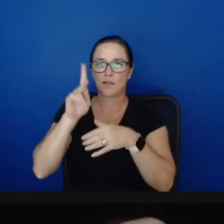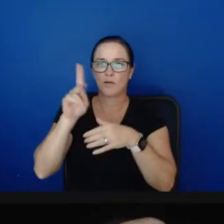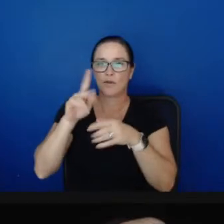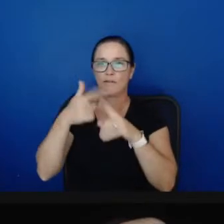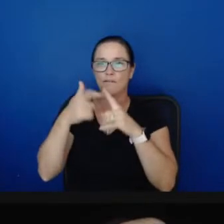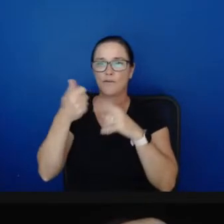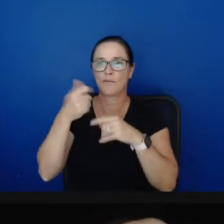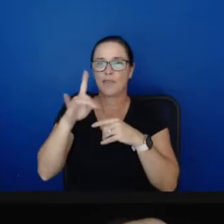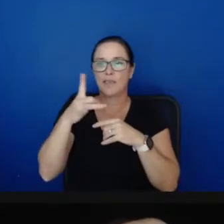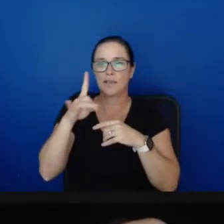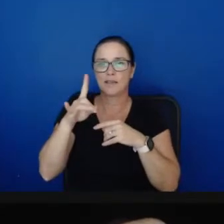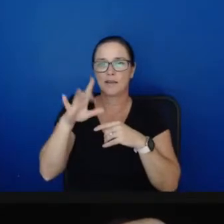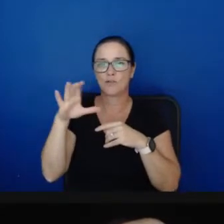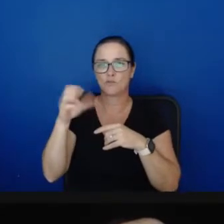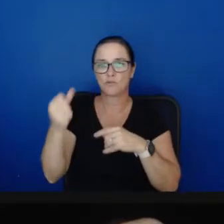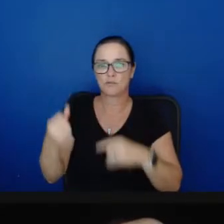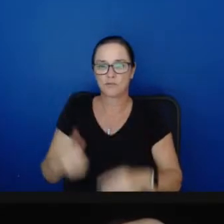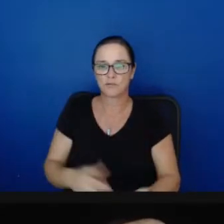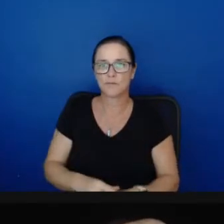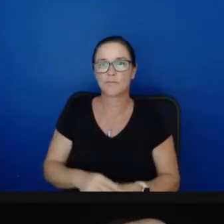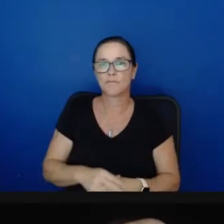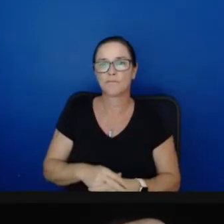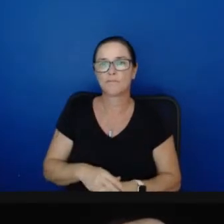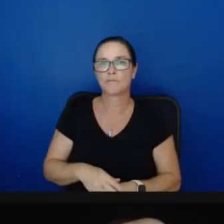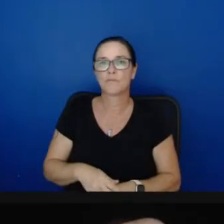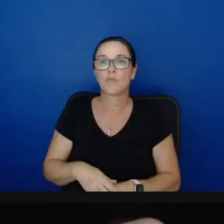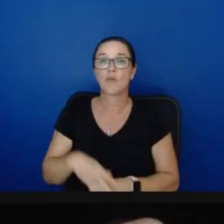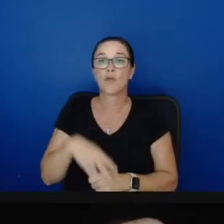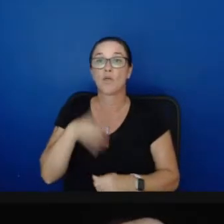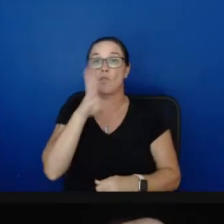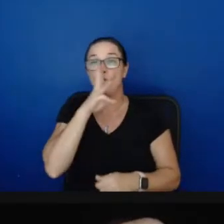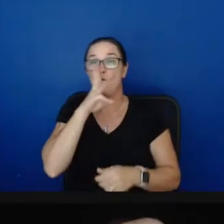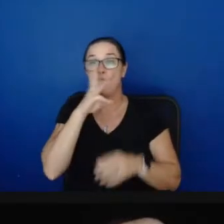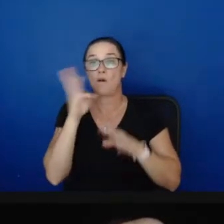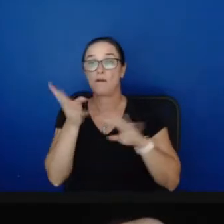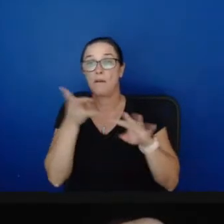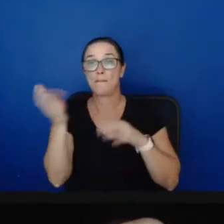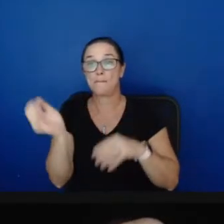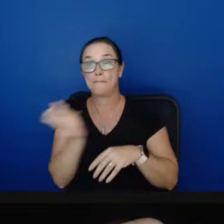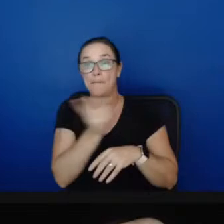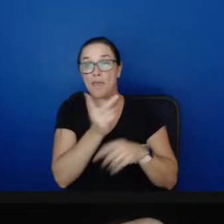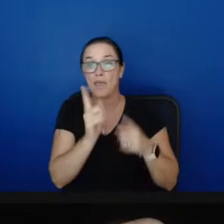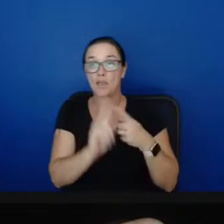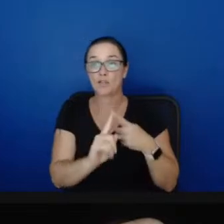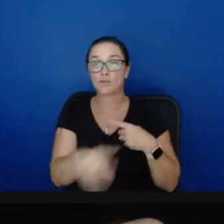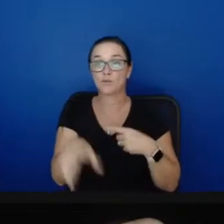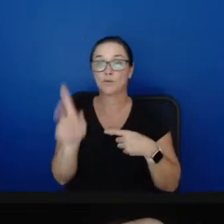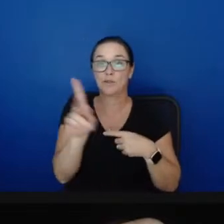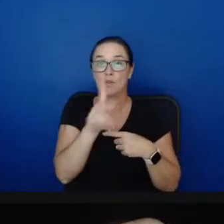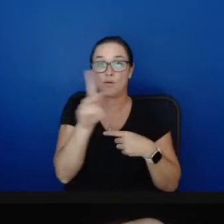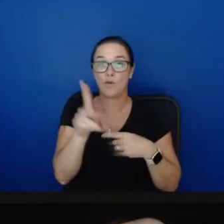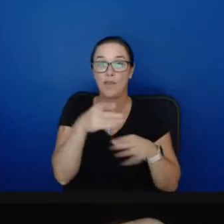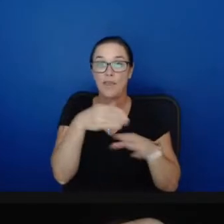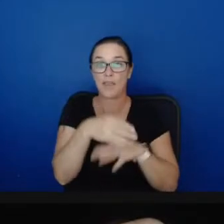1800s. The return of water to Kilauea following 2018.